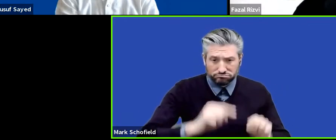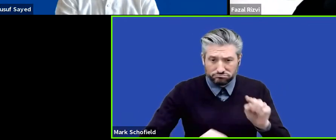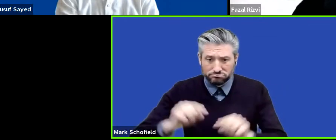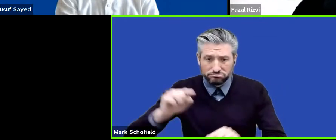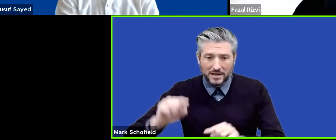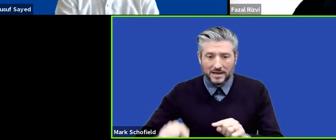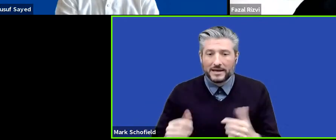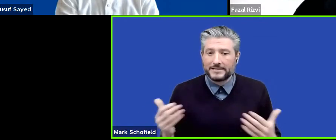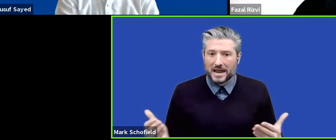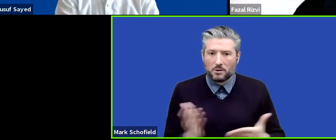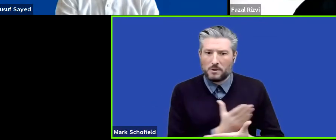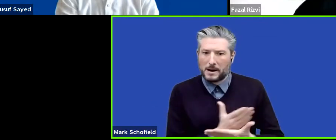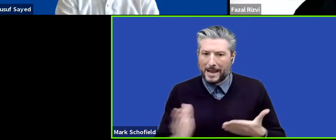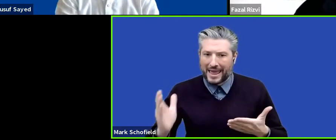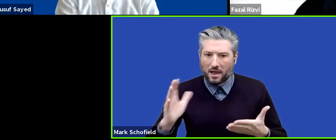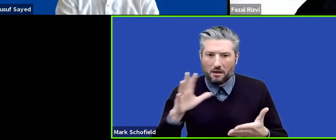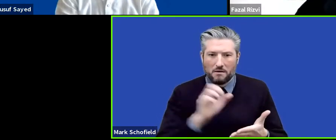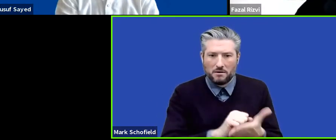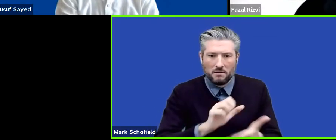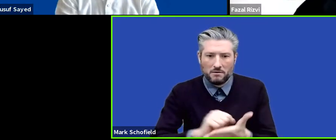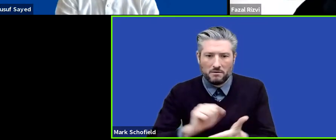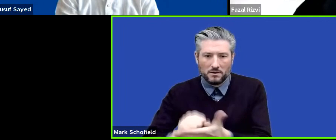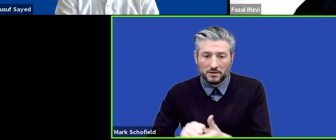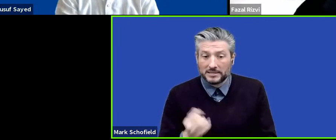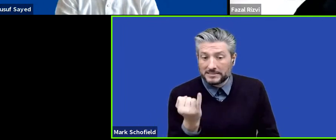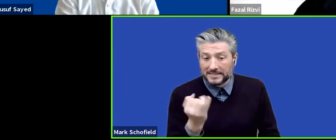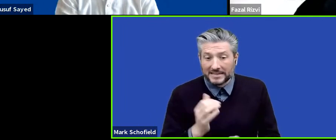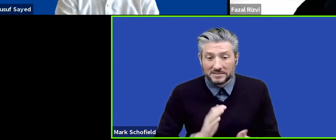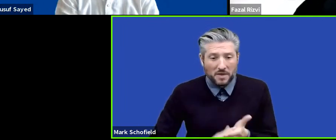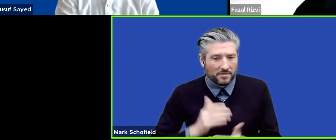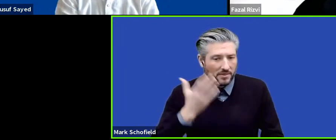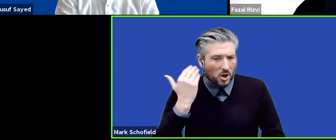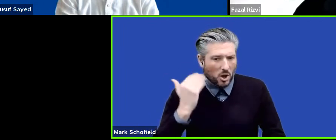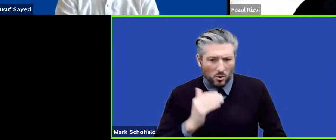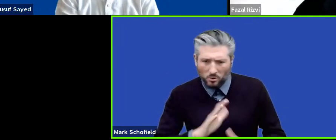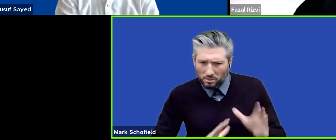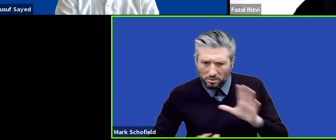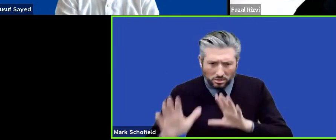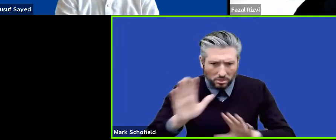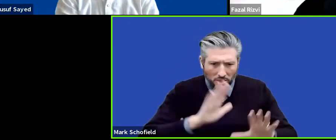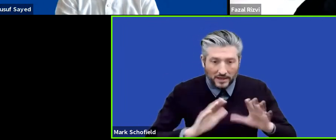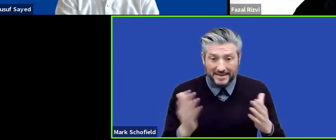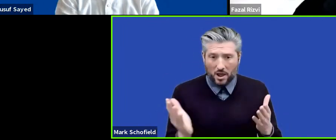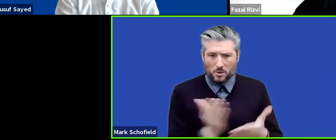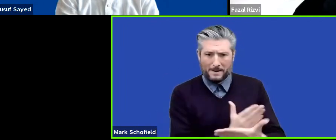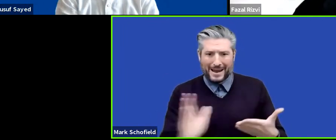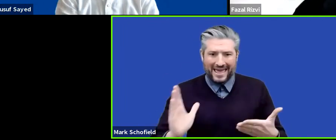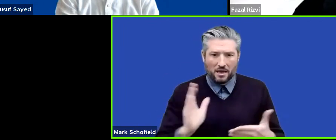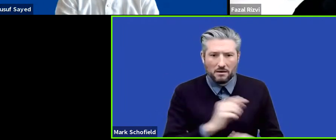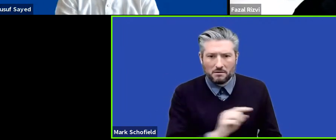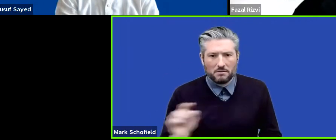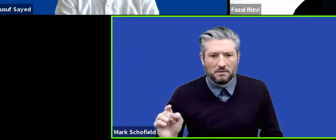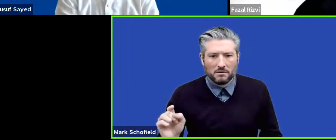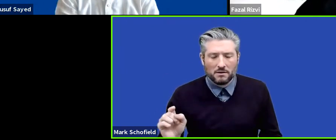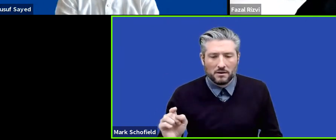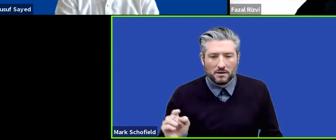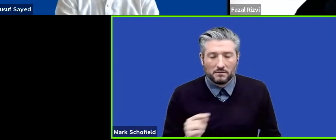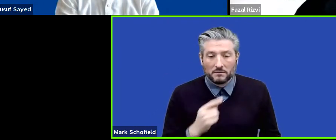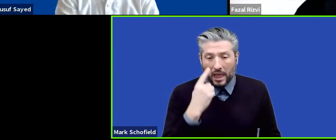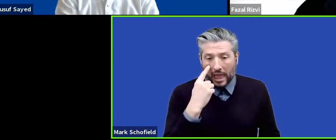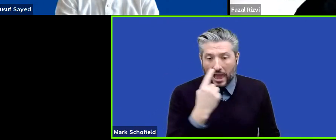in ways that wasn't even clear 6 months ago. There is evidence to show that large number